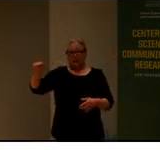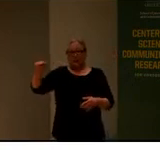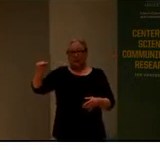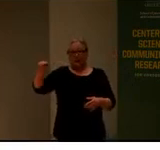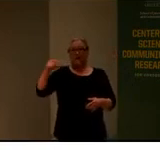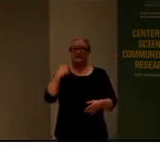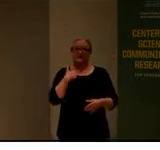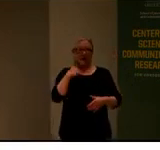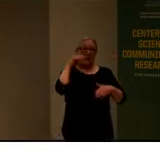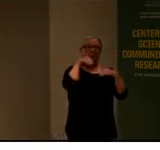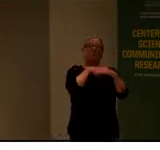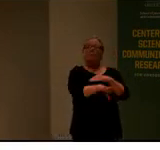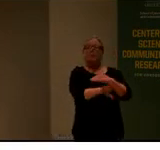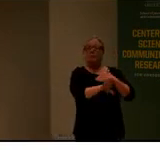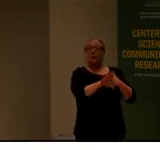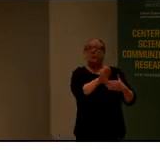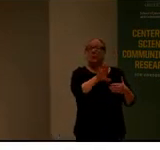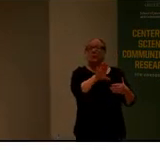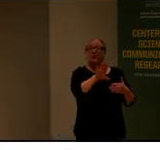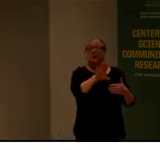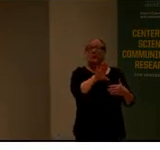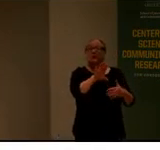I was born in